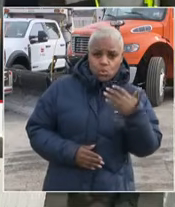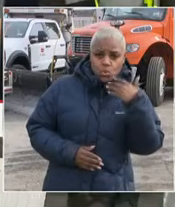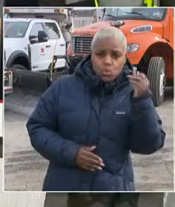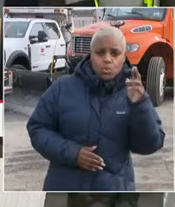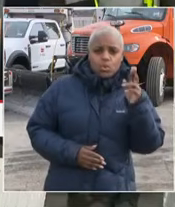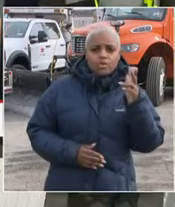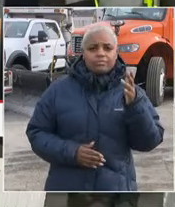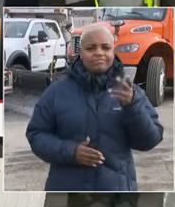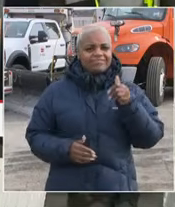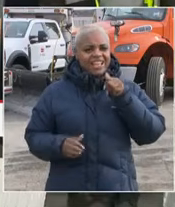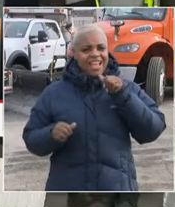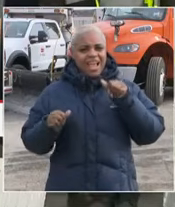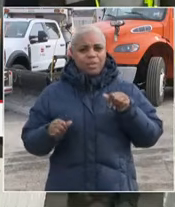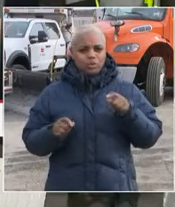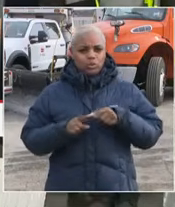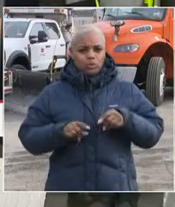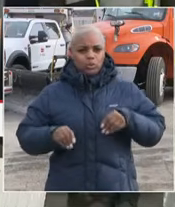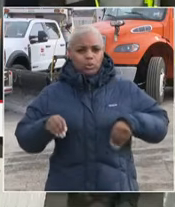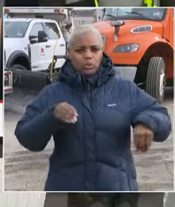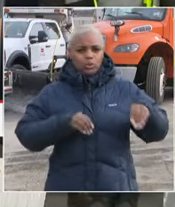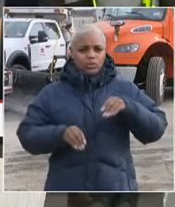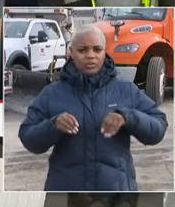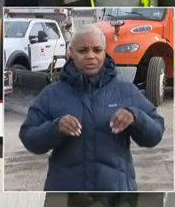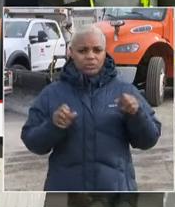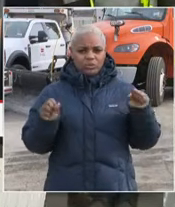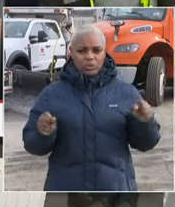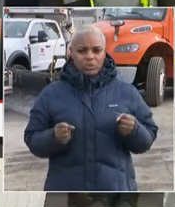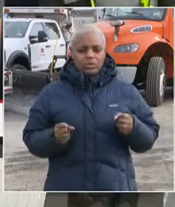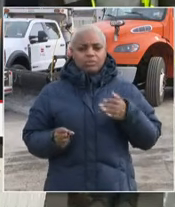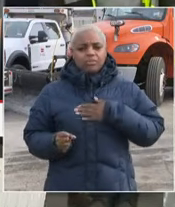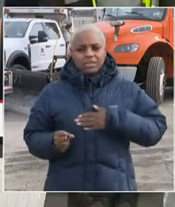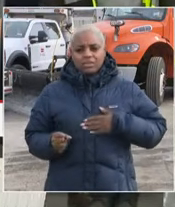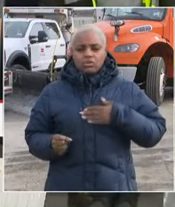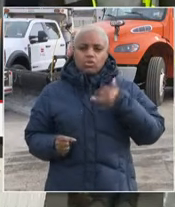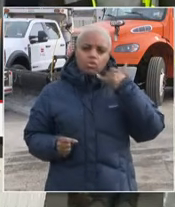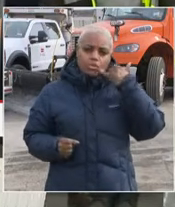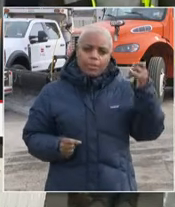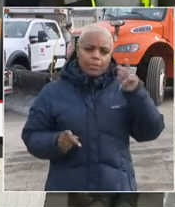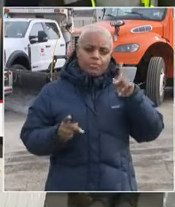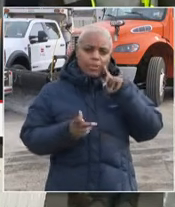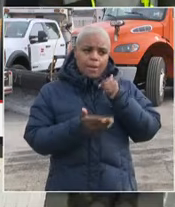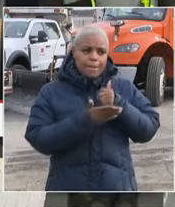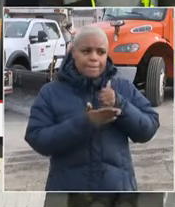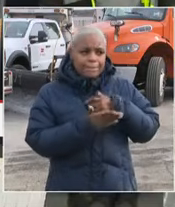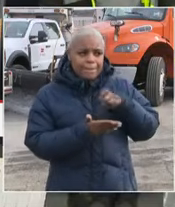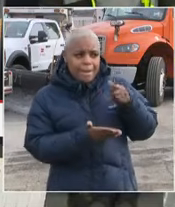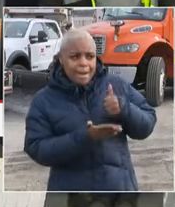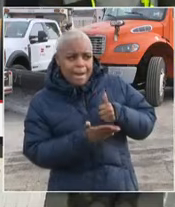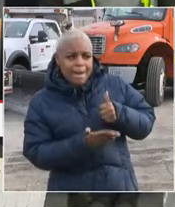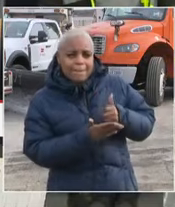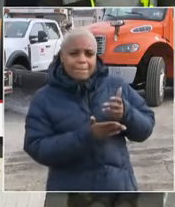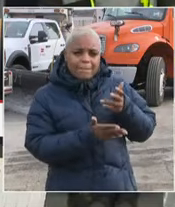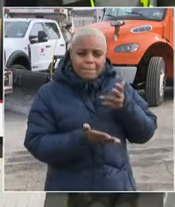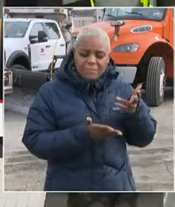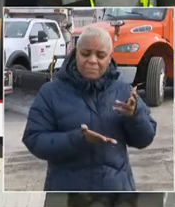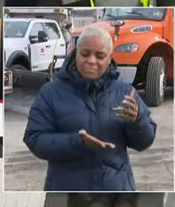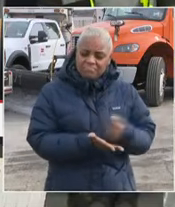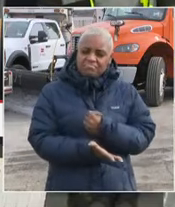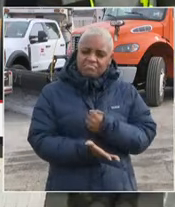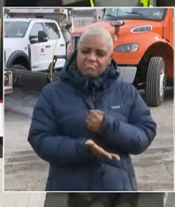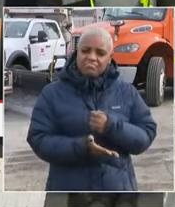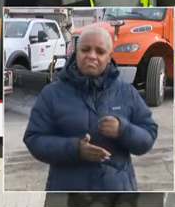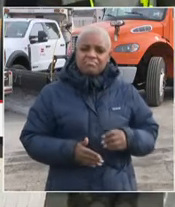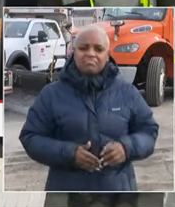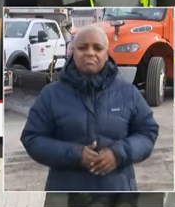you're up to, and if you need help. And you can always call us if you need help. So with that, let me